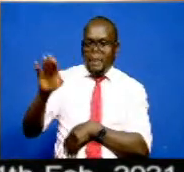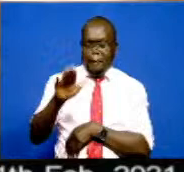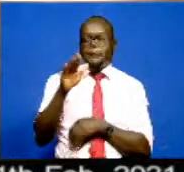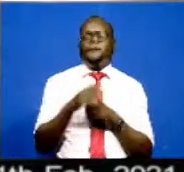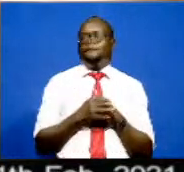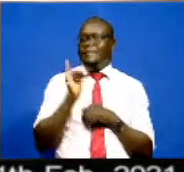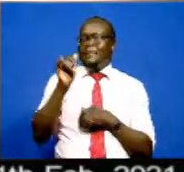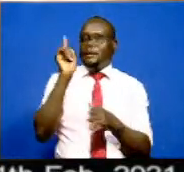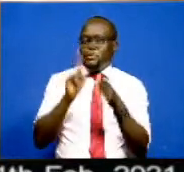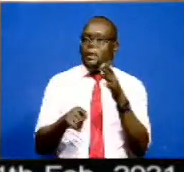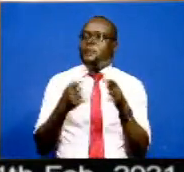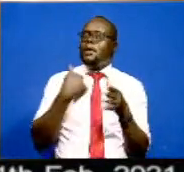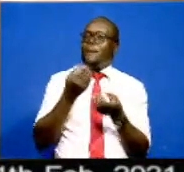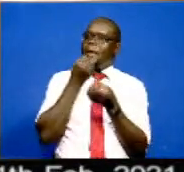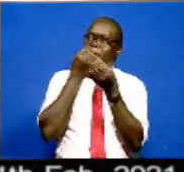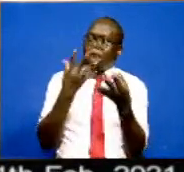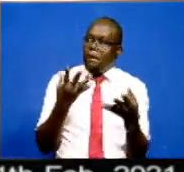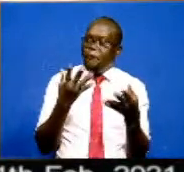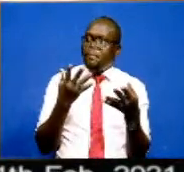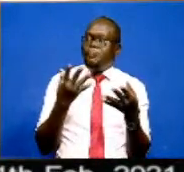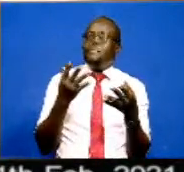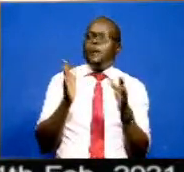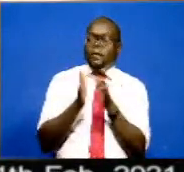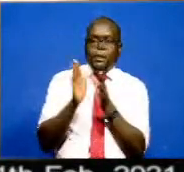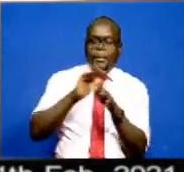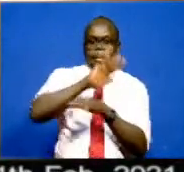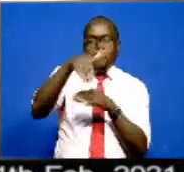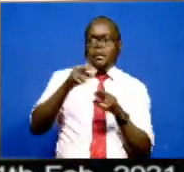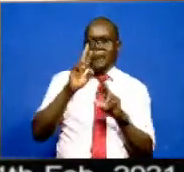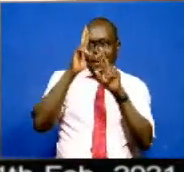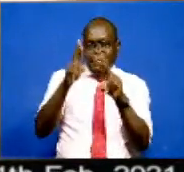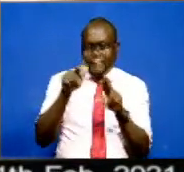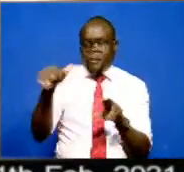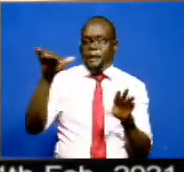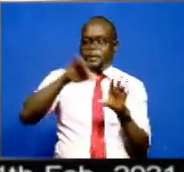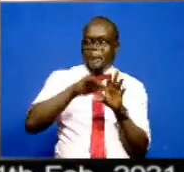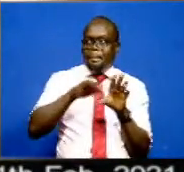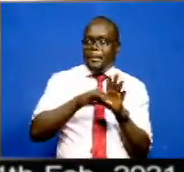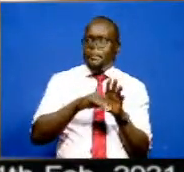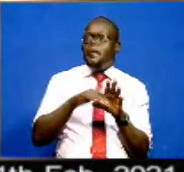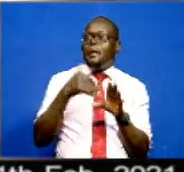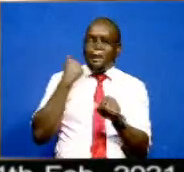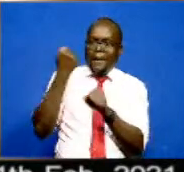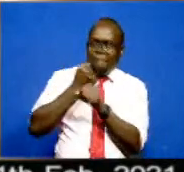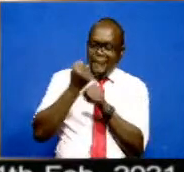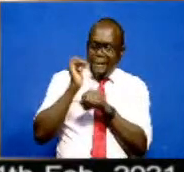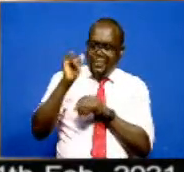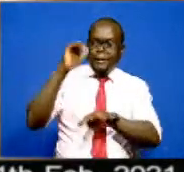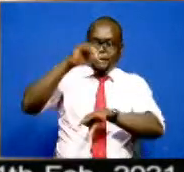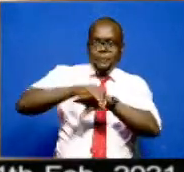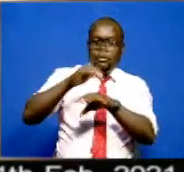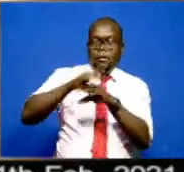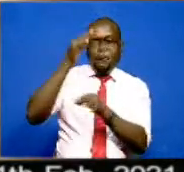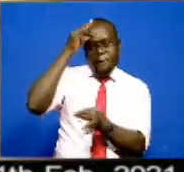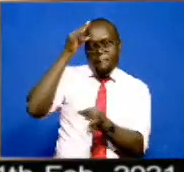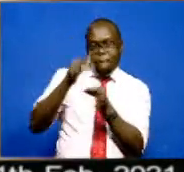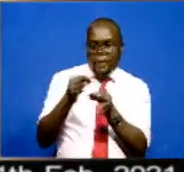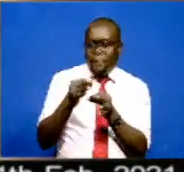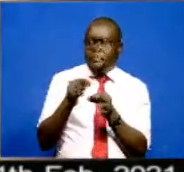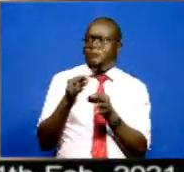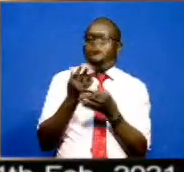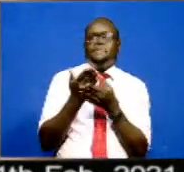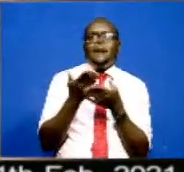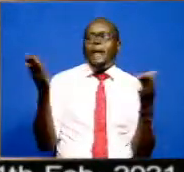that is what I wanted to say. And so with all due respect to these members, and by the way, I've done it in good faith, I have nothing